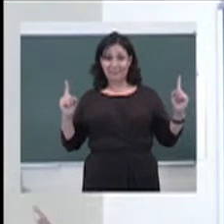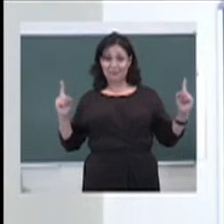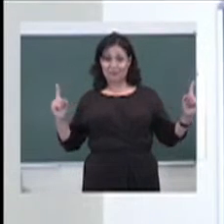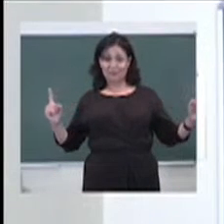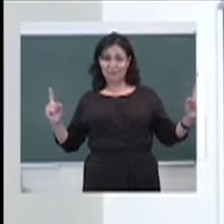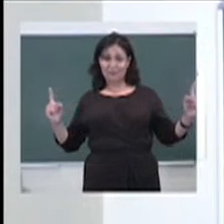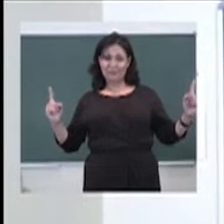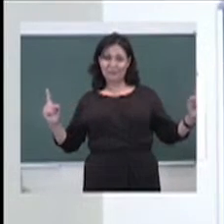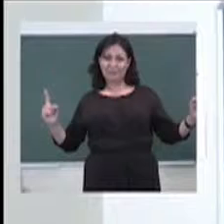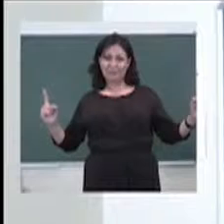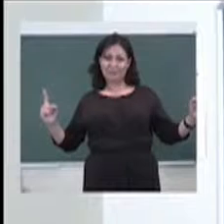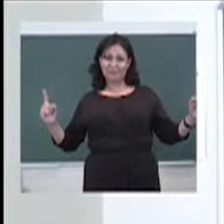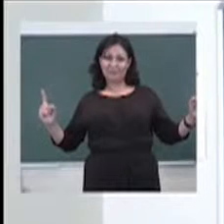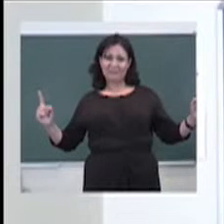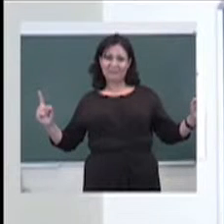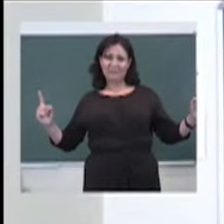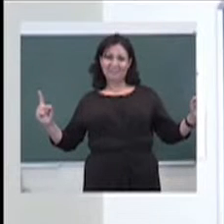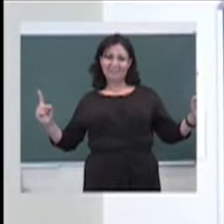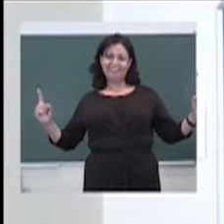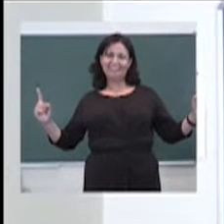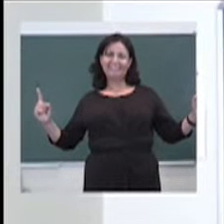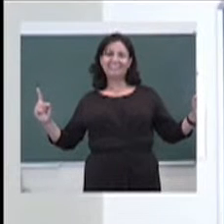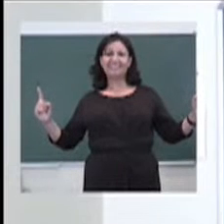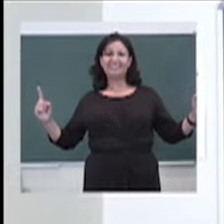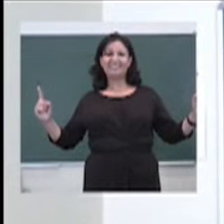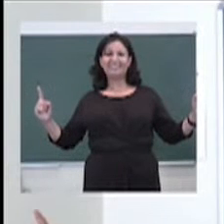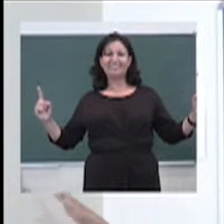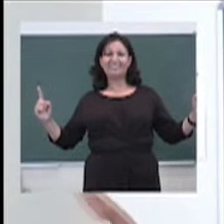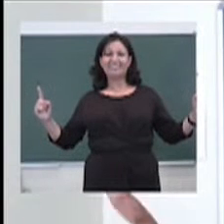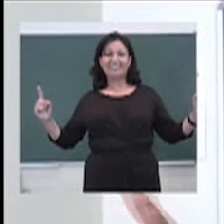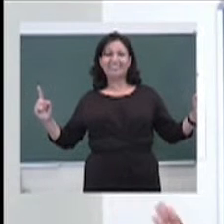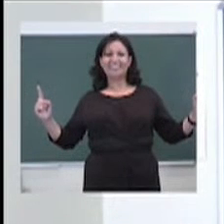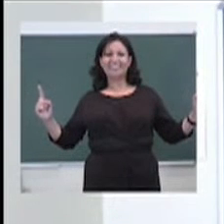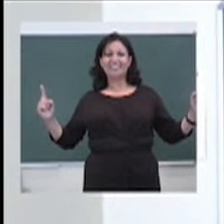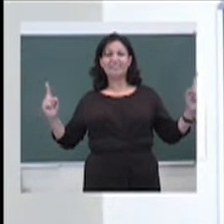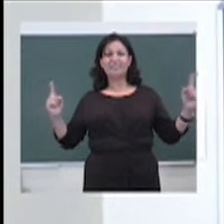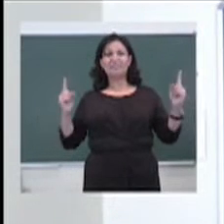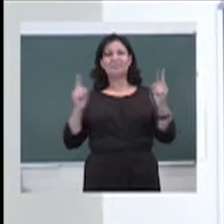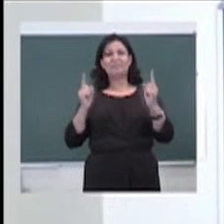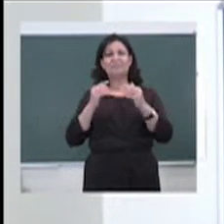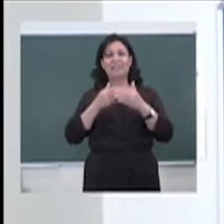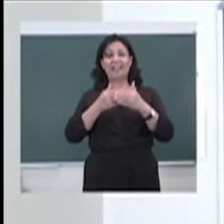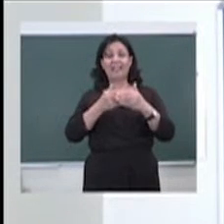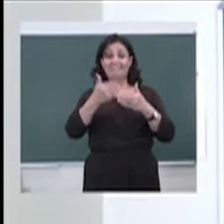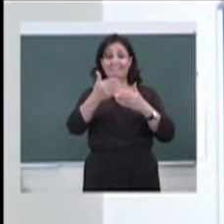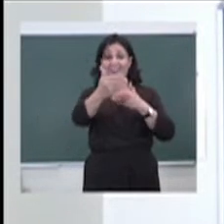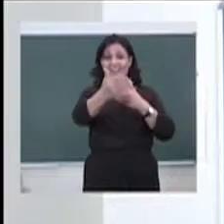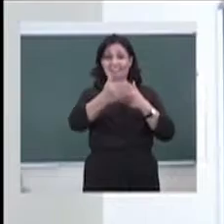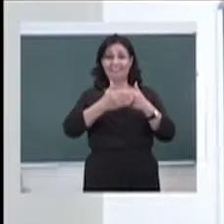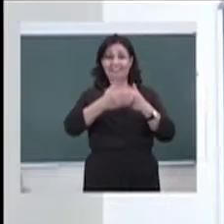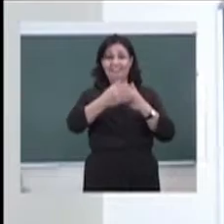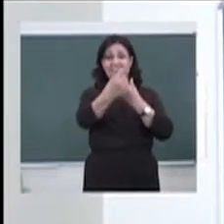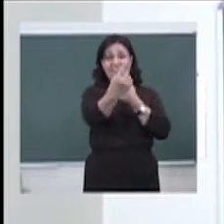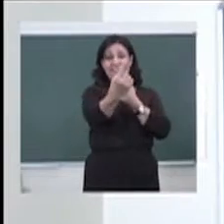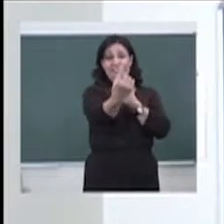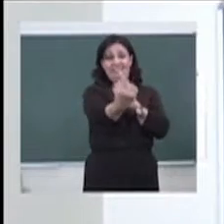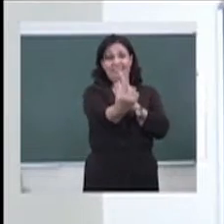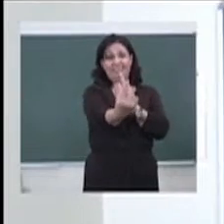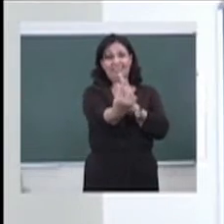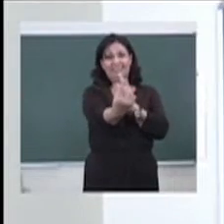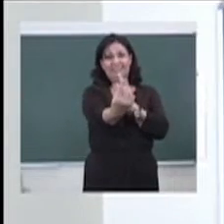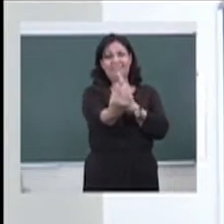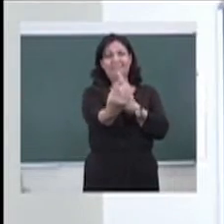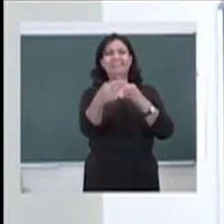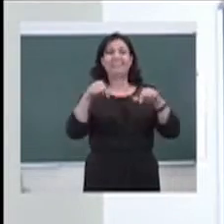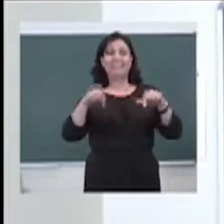we spread our arms out beside us and in front of us. Now we know we